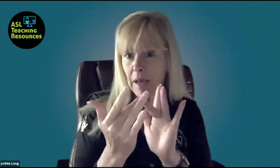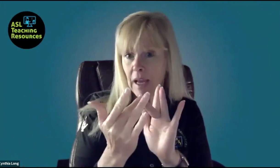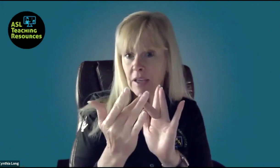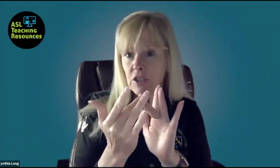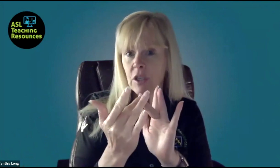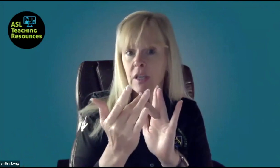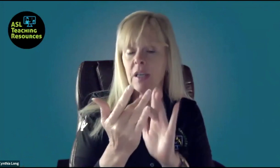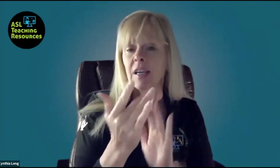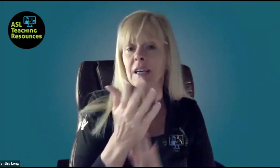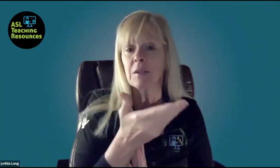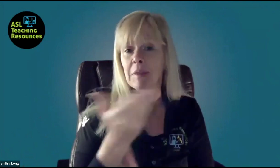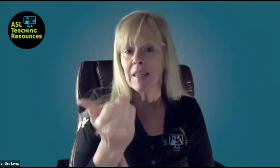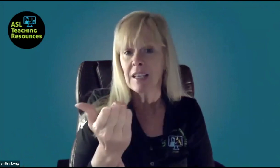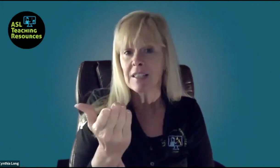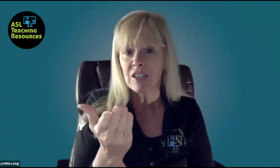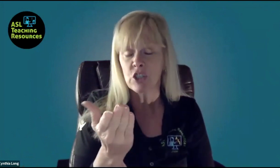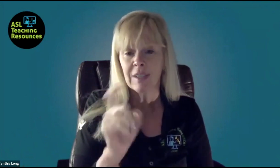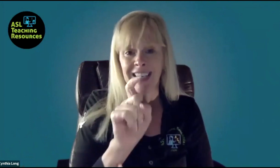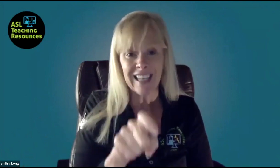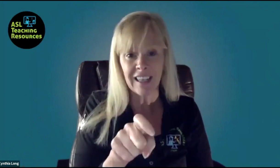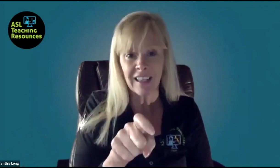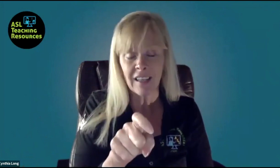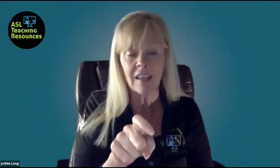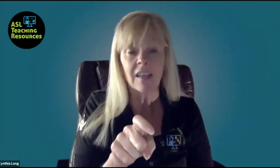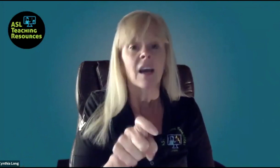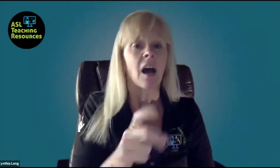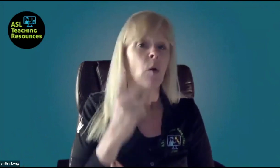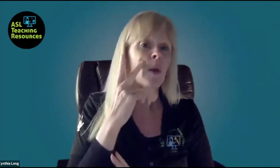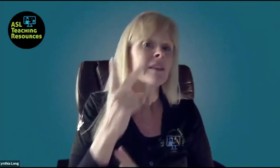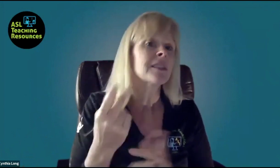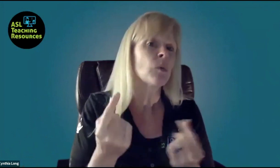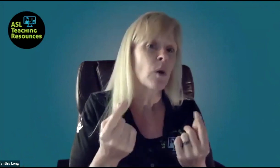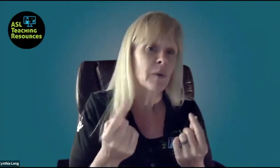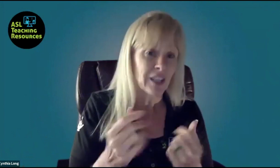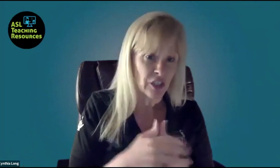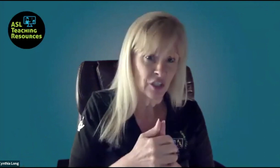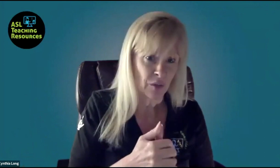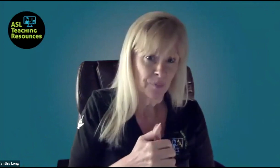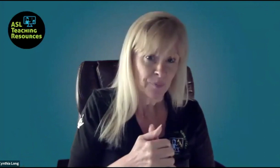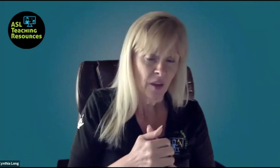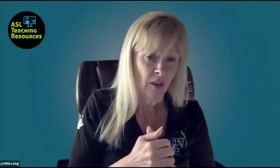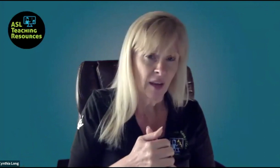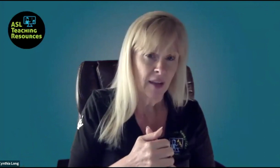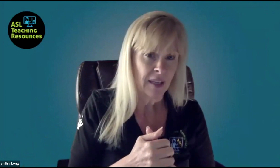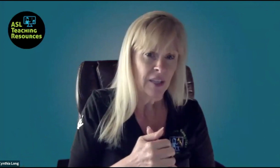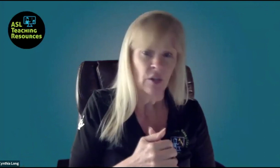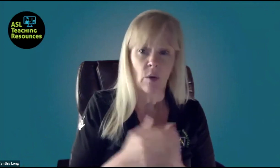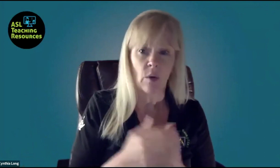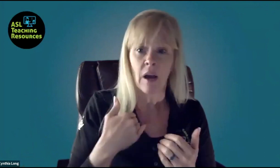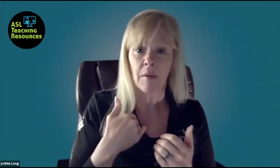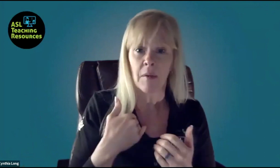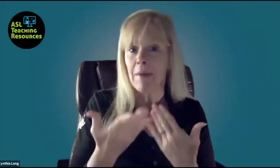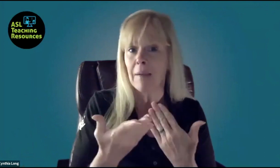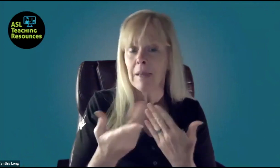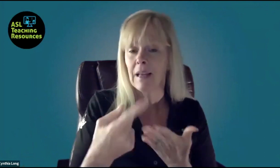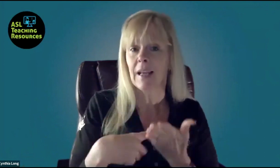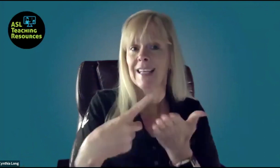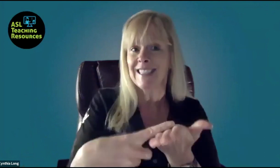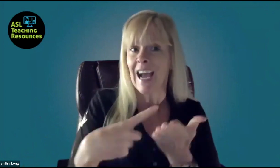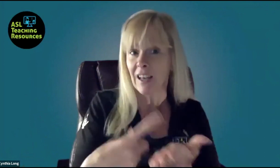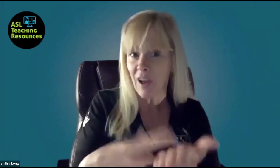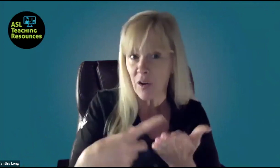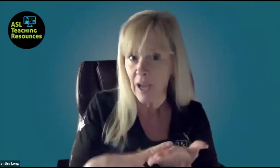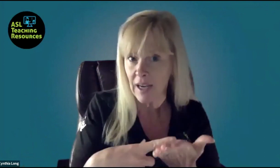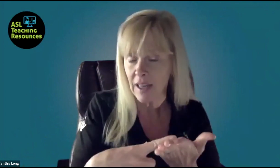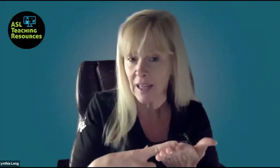contact page some things that you're needing, we can see what we can do. Okay, so it might be like